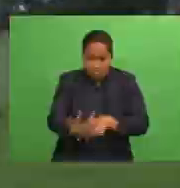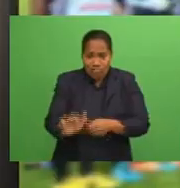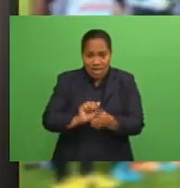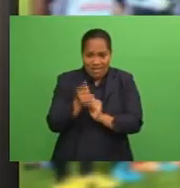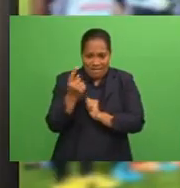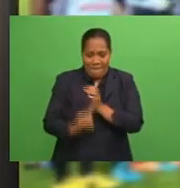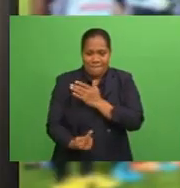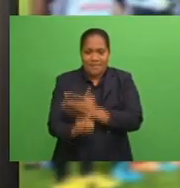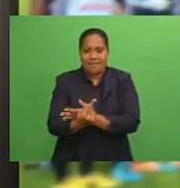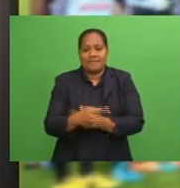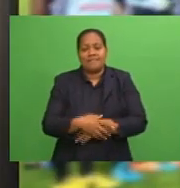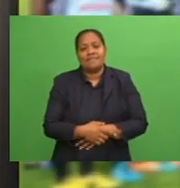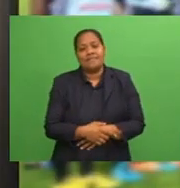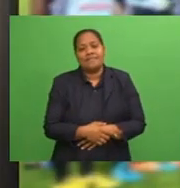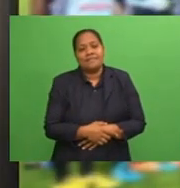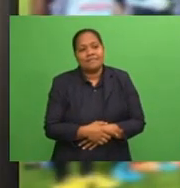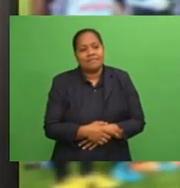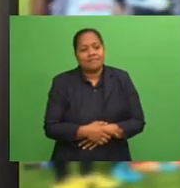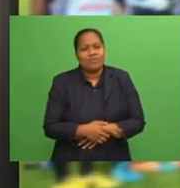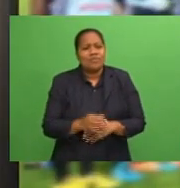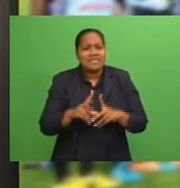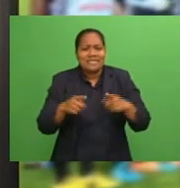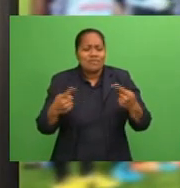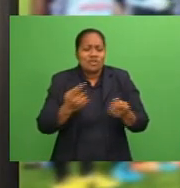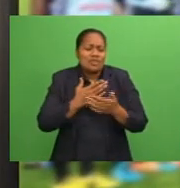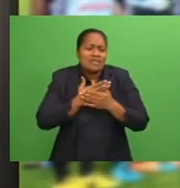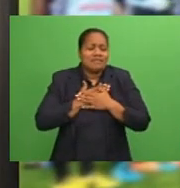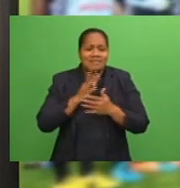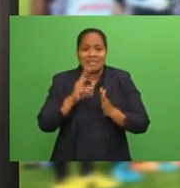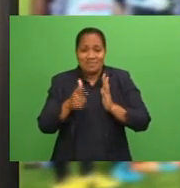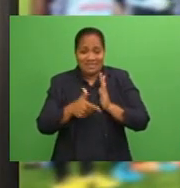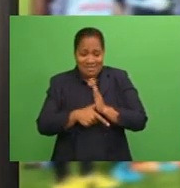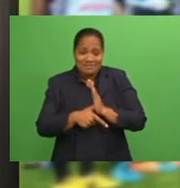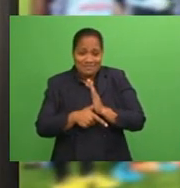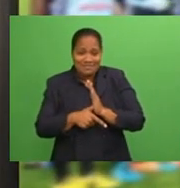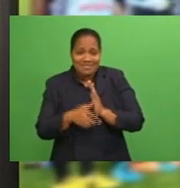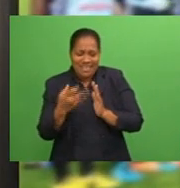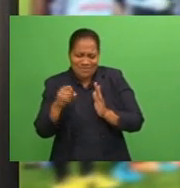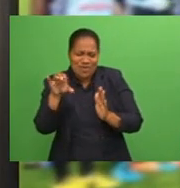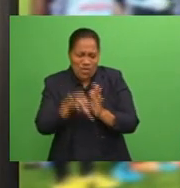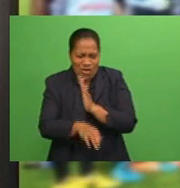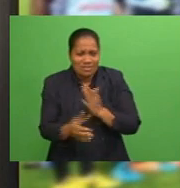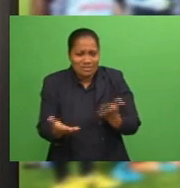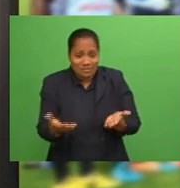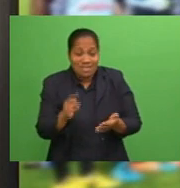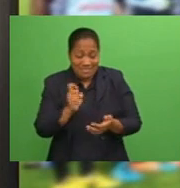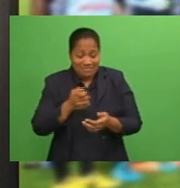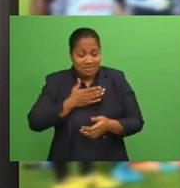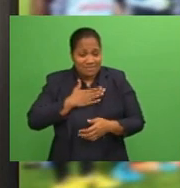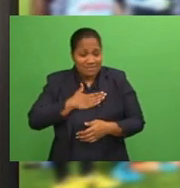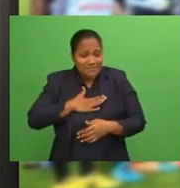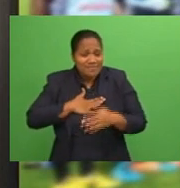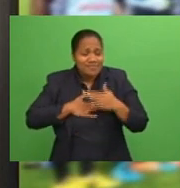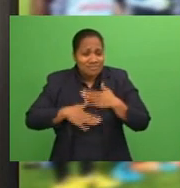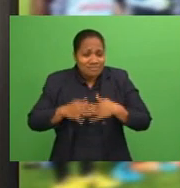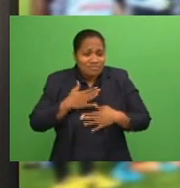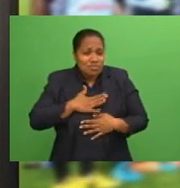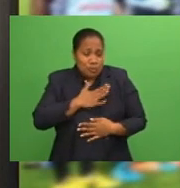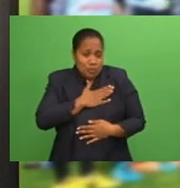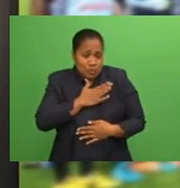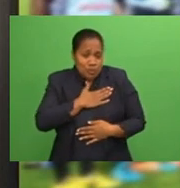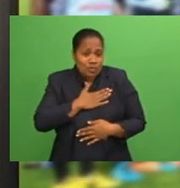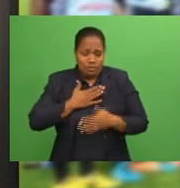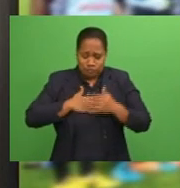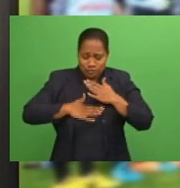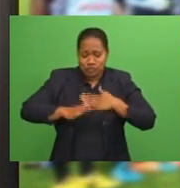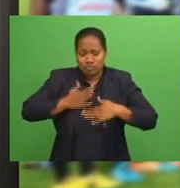Sports. Doing something you love will sometimes come at a cost, but usually if you're passionate enough about it and endure the struggles